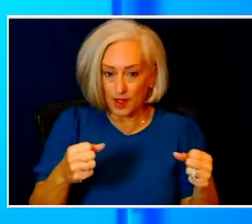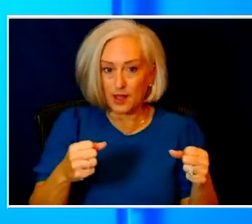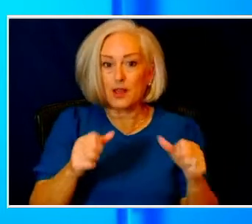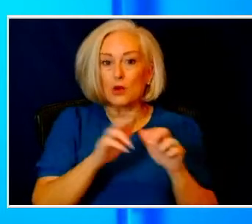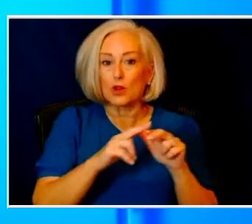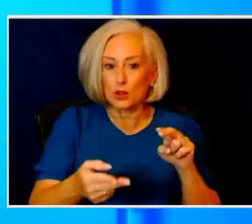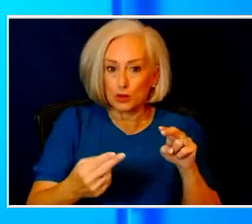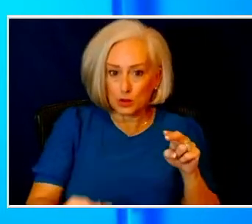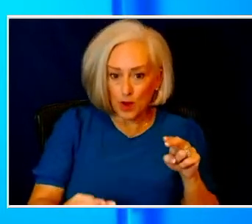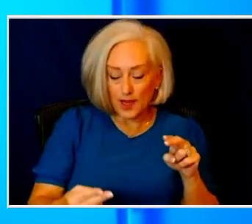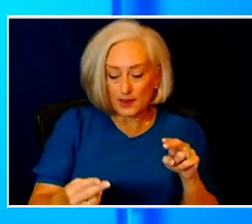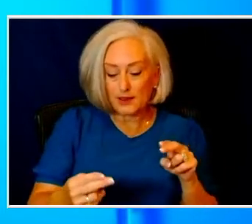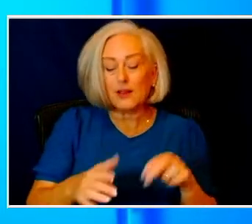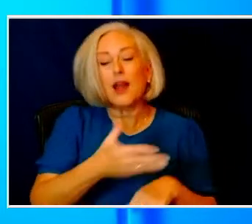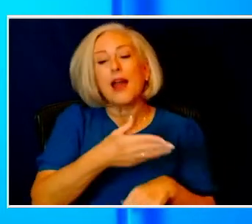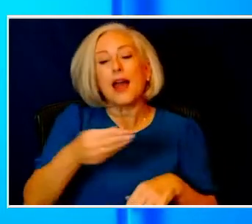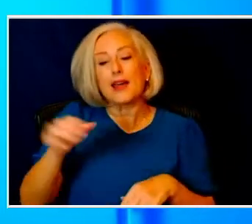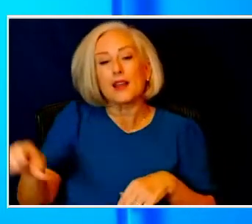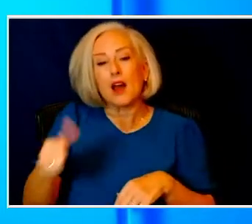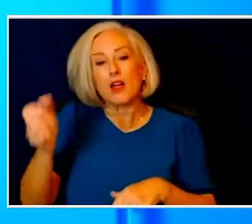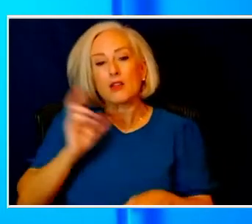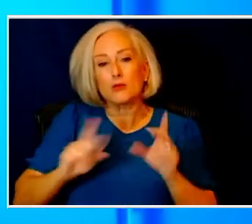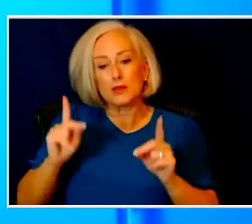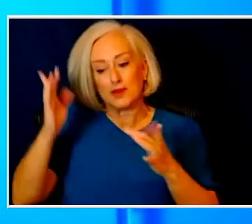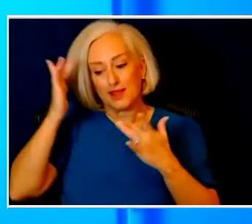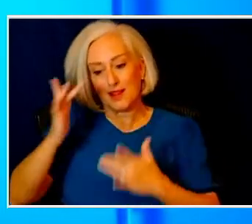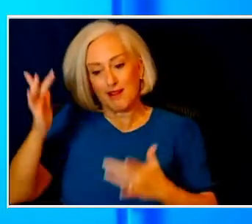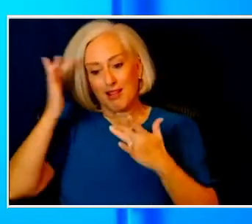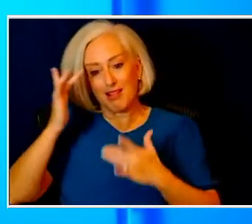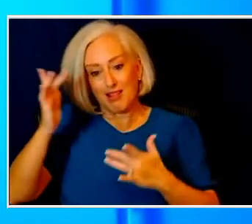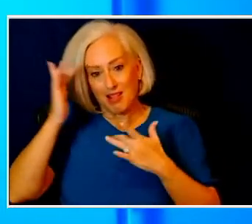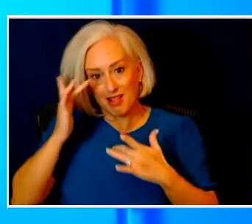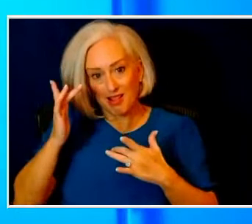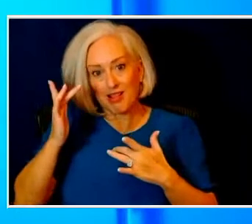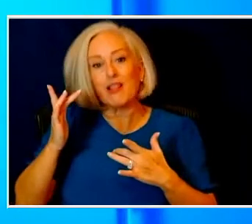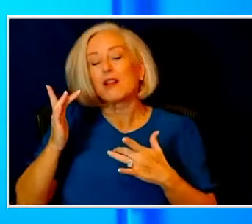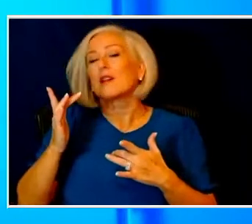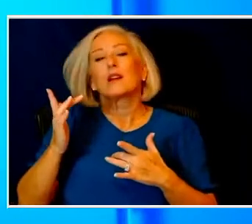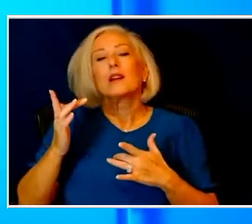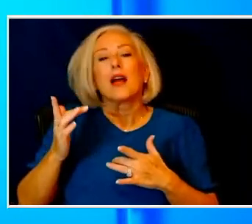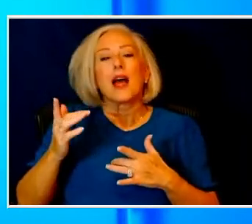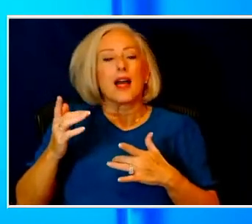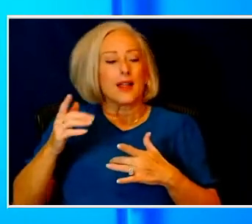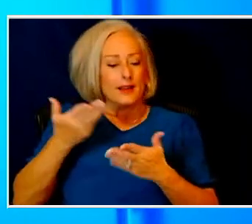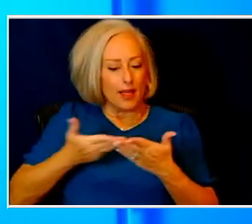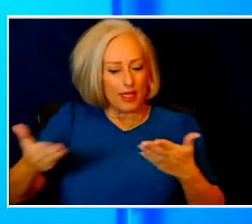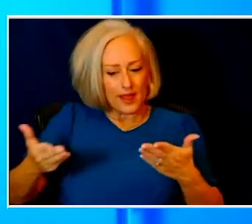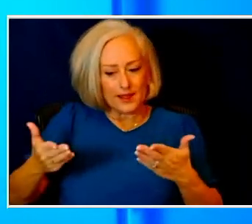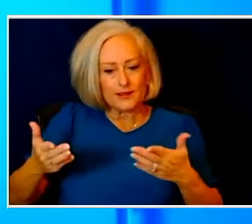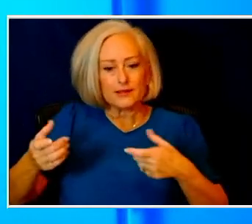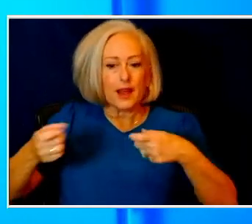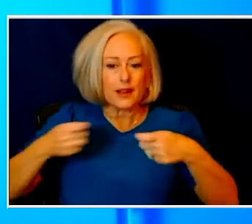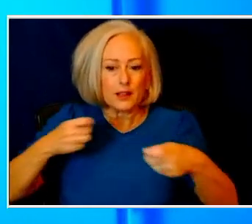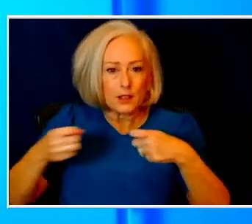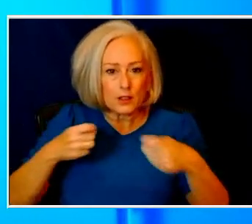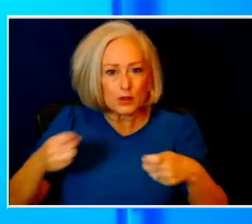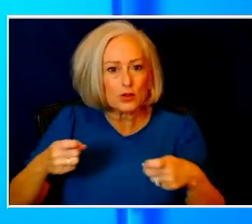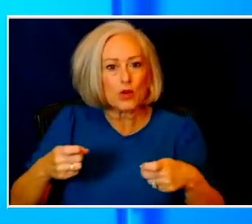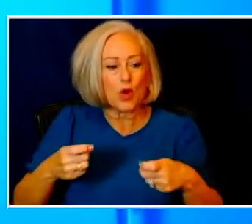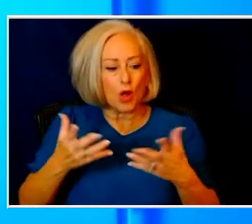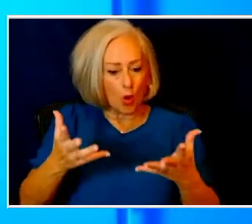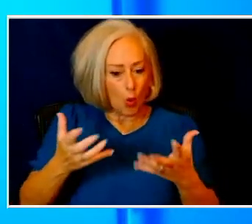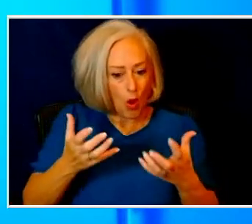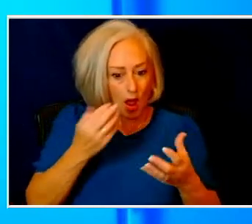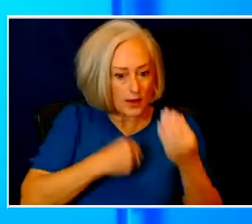processes that are regulating things like energy metabolism, satiety, desire to eat, and those things that